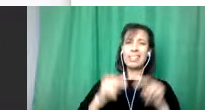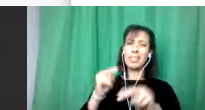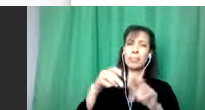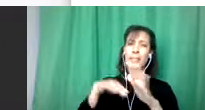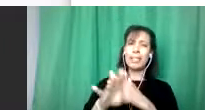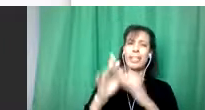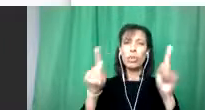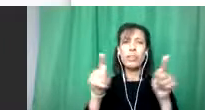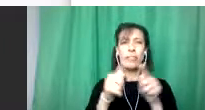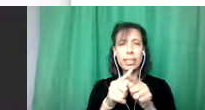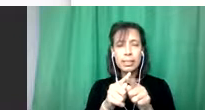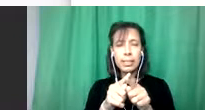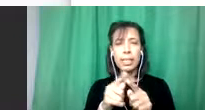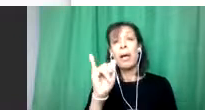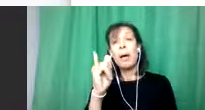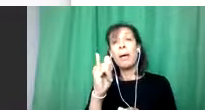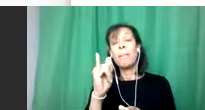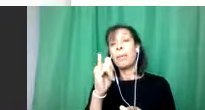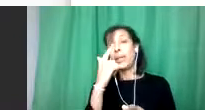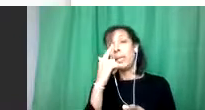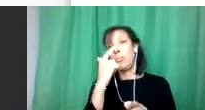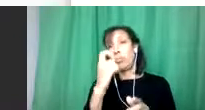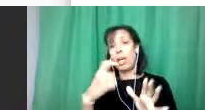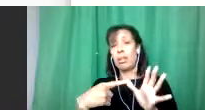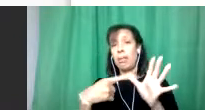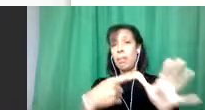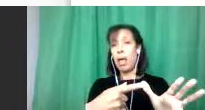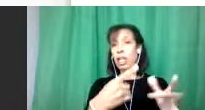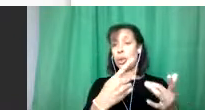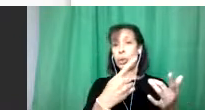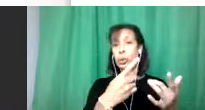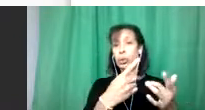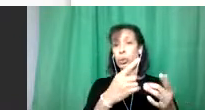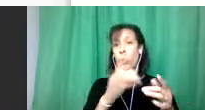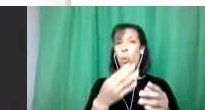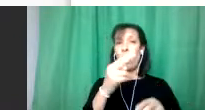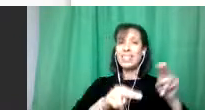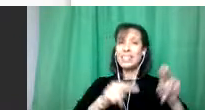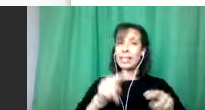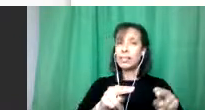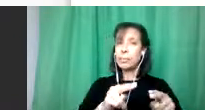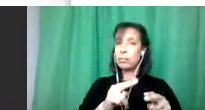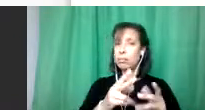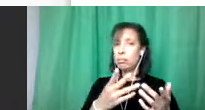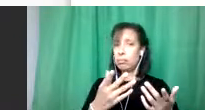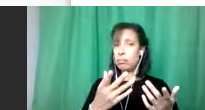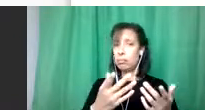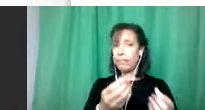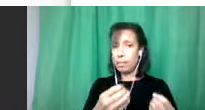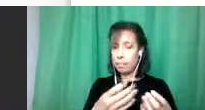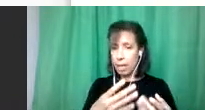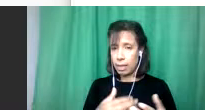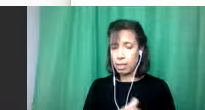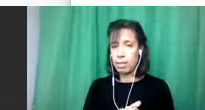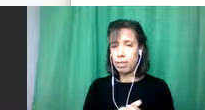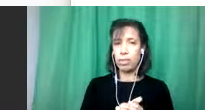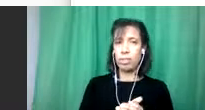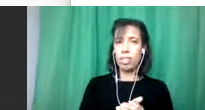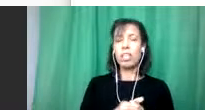relate to all assessment and feedback. So watch that. It doesn't take very long. When you're watching it, just make some notes and think about